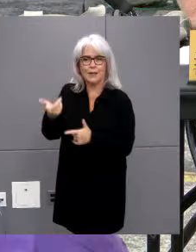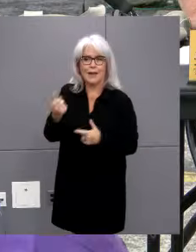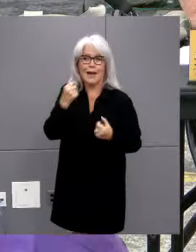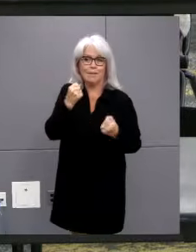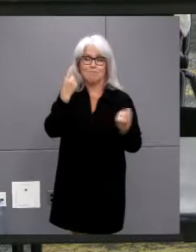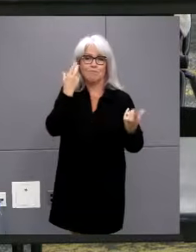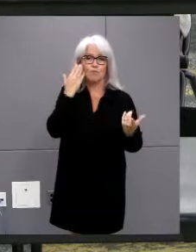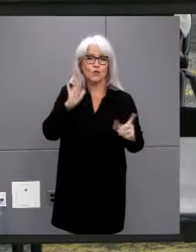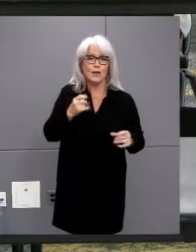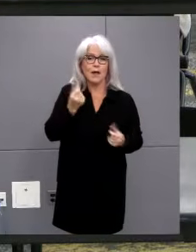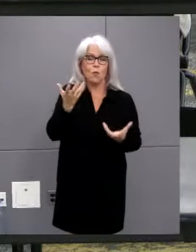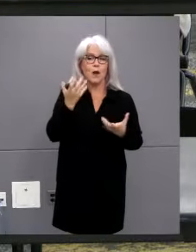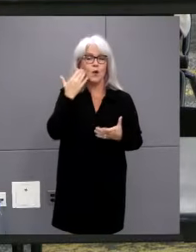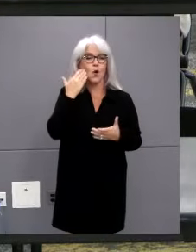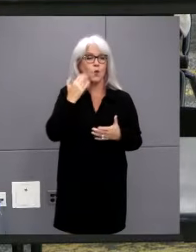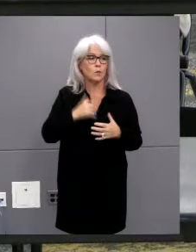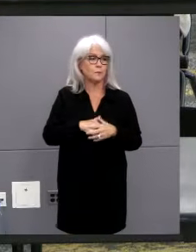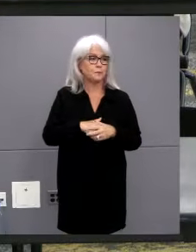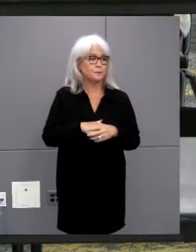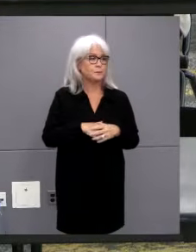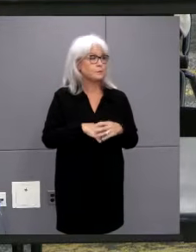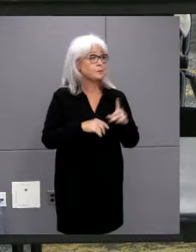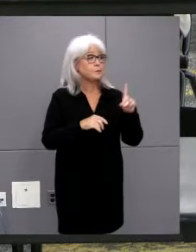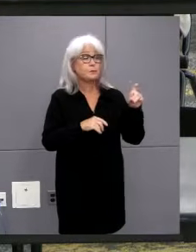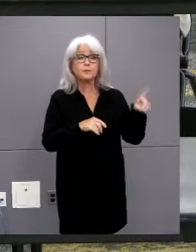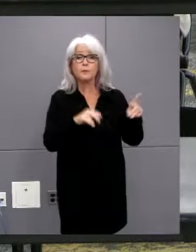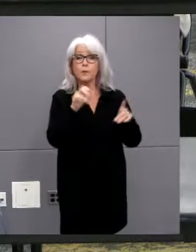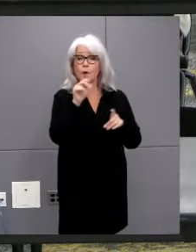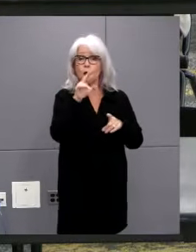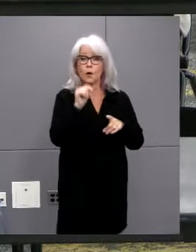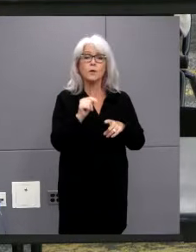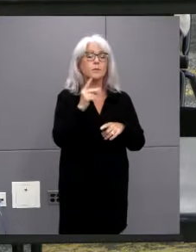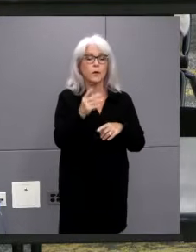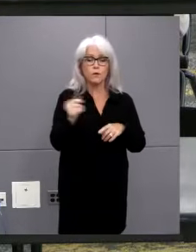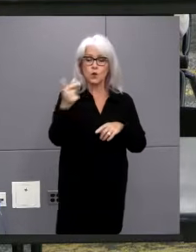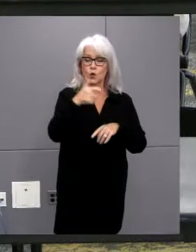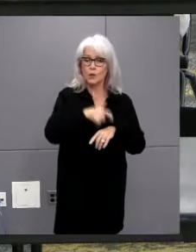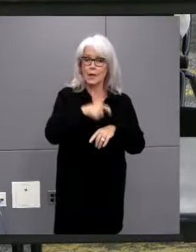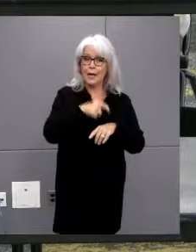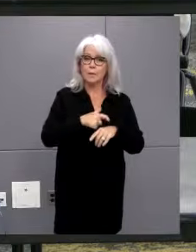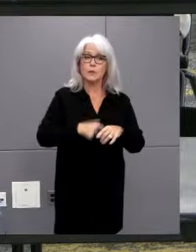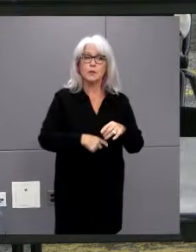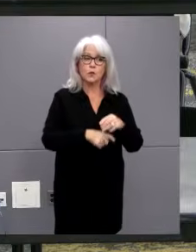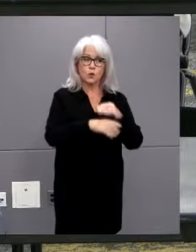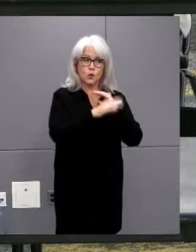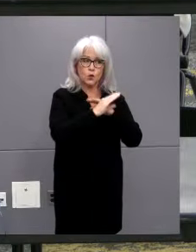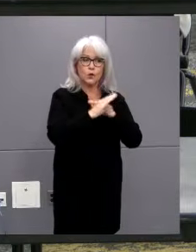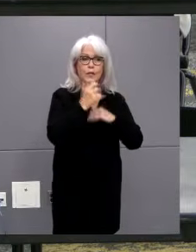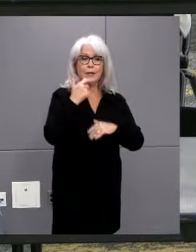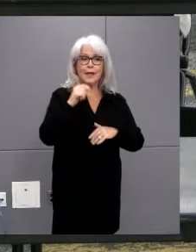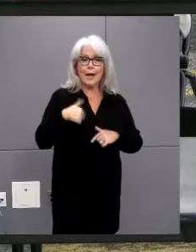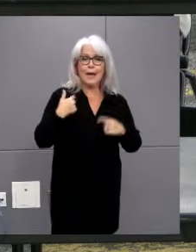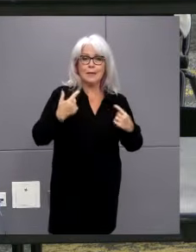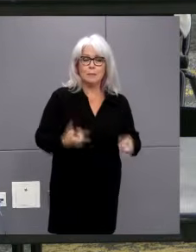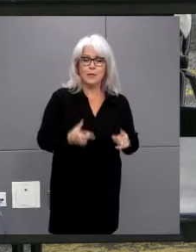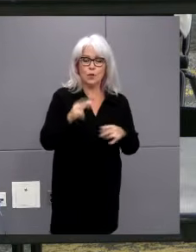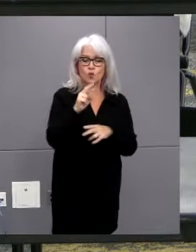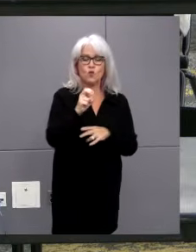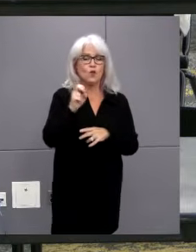know that. Art? Yeah, a few times security has been referenced.